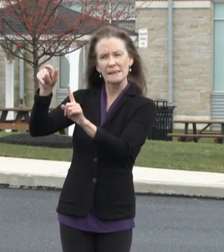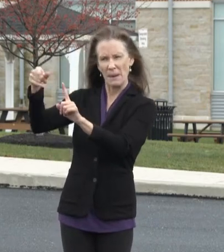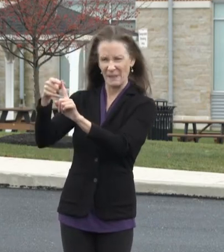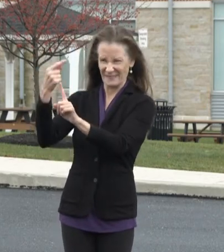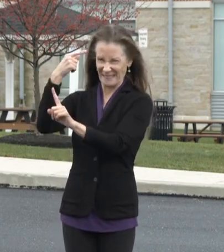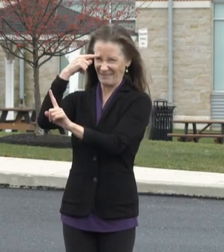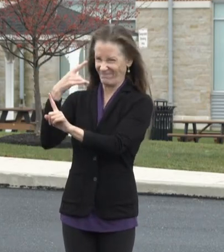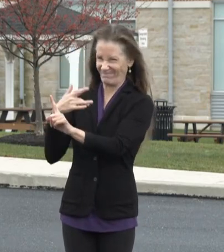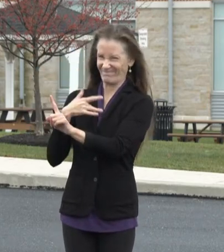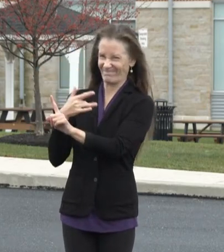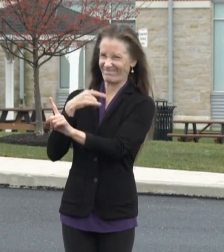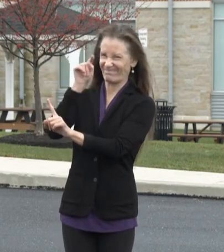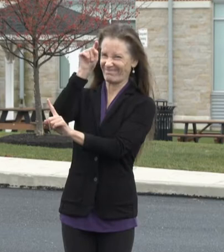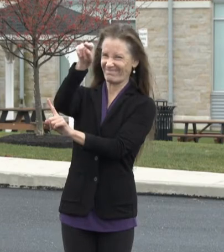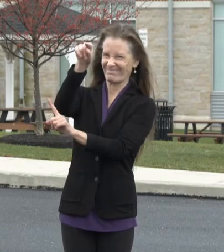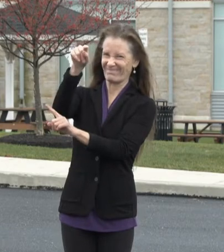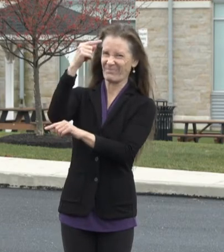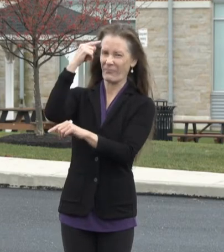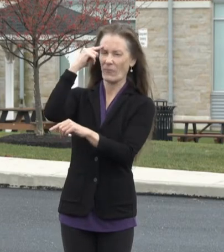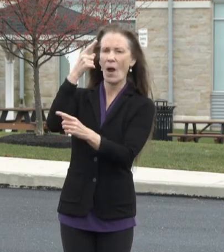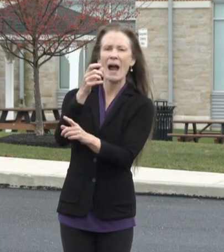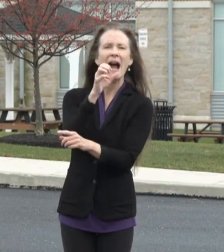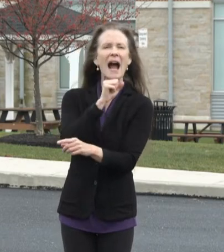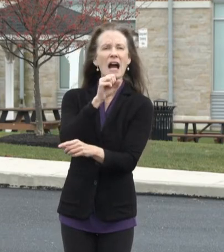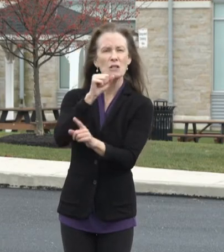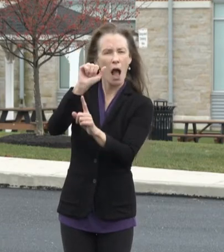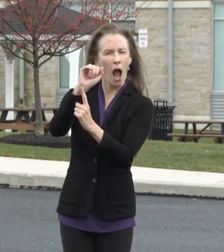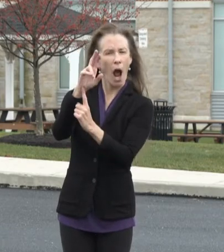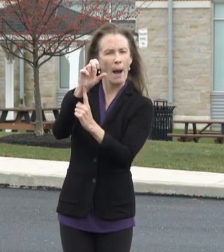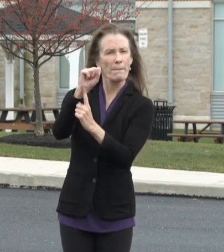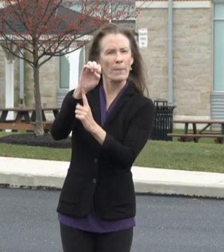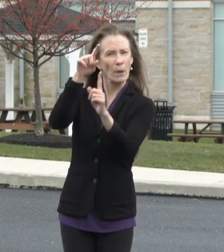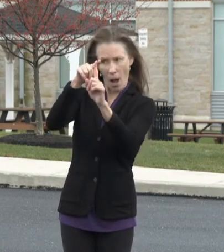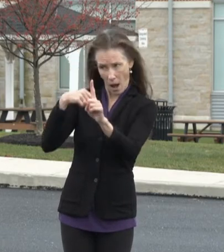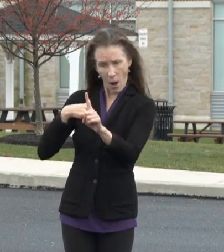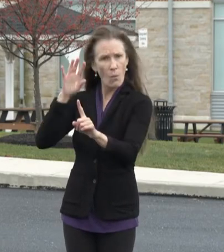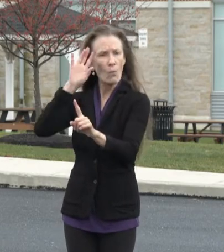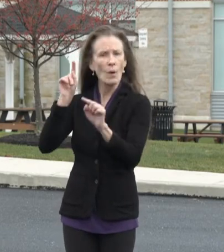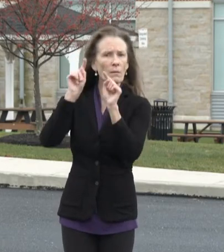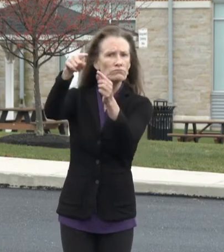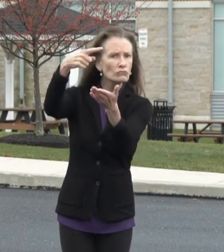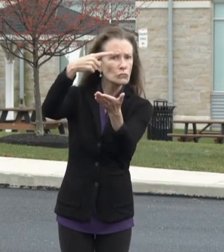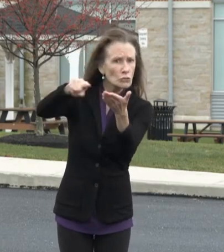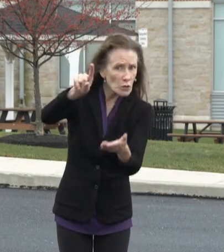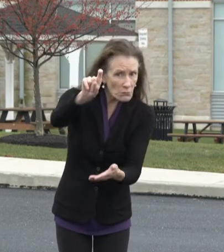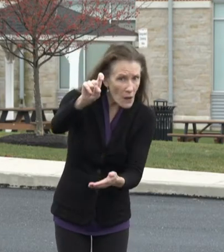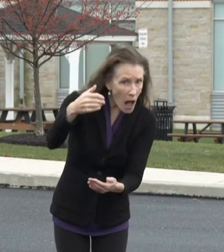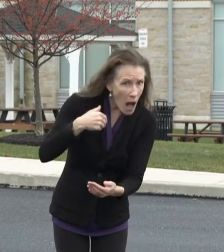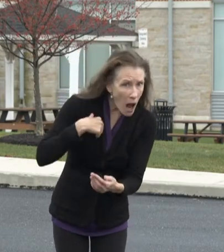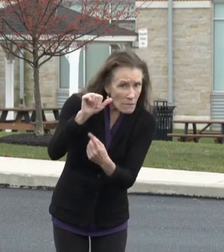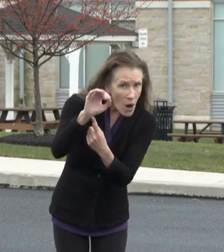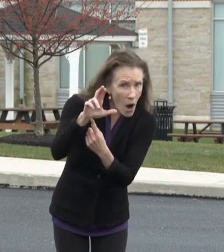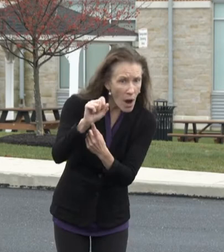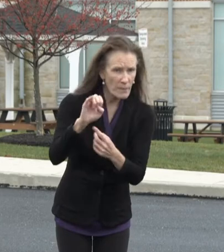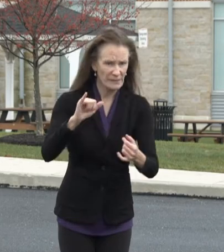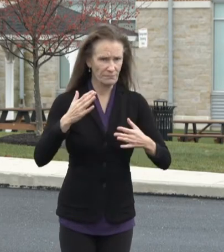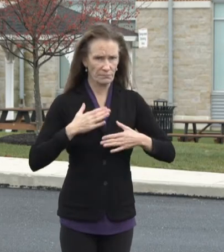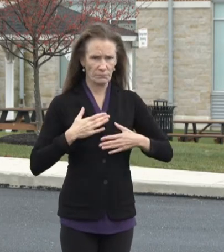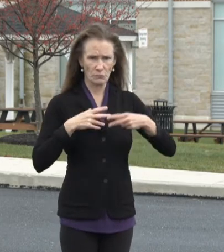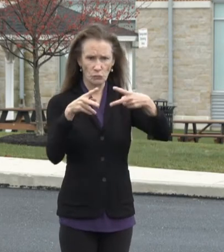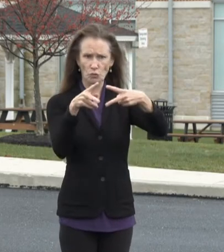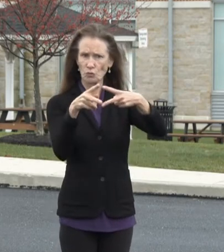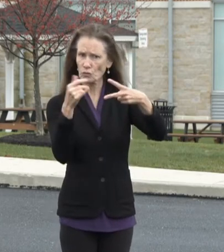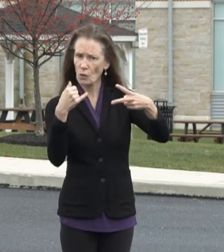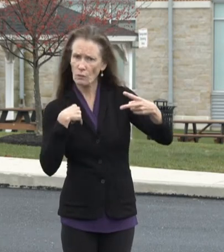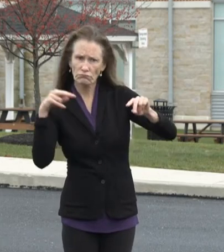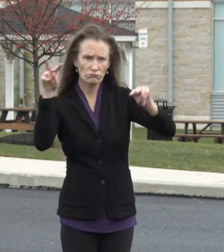safe. Since the pandemic started, both of these offices have had to adopt new practices and navigate challenges